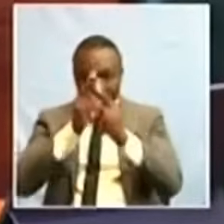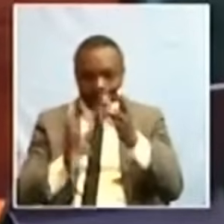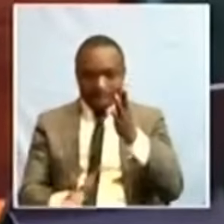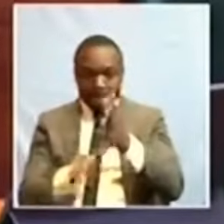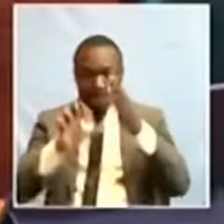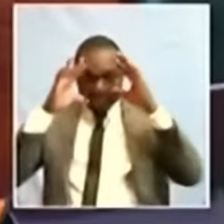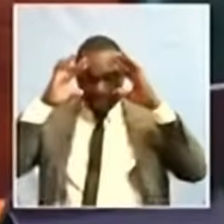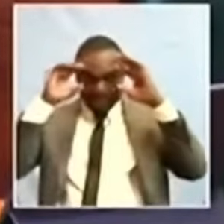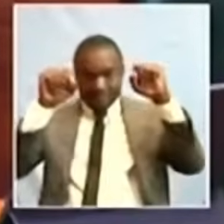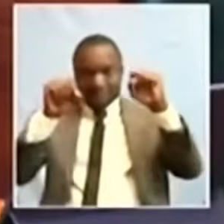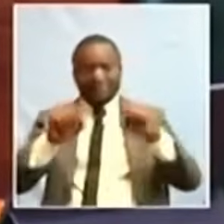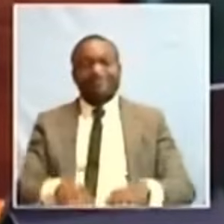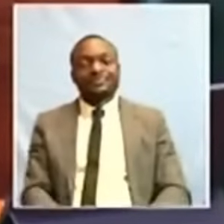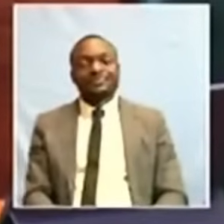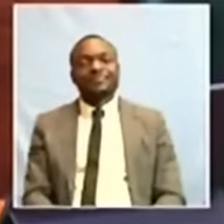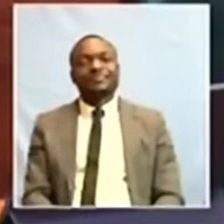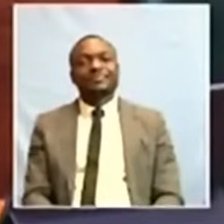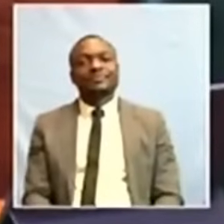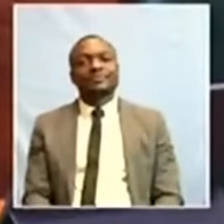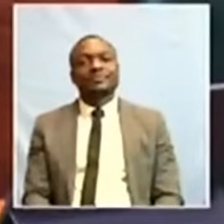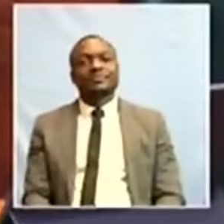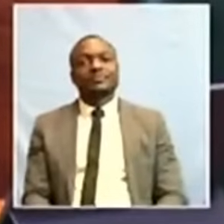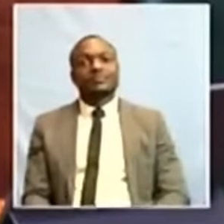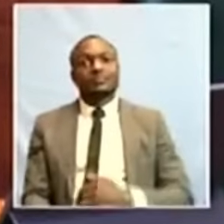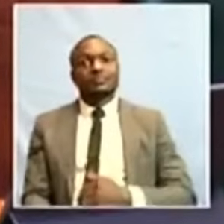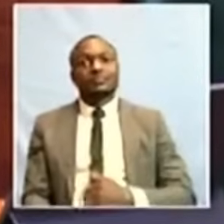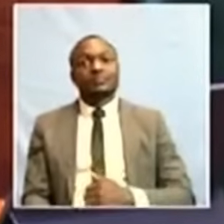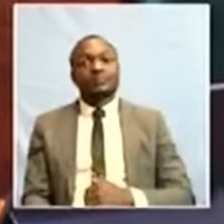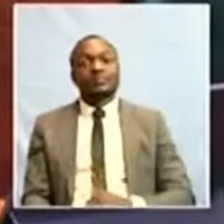the Vice President.